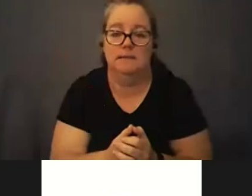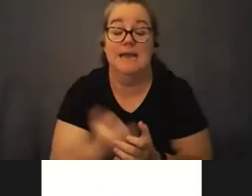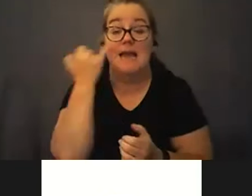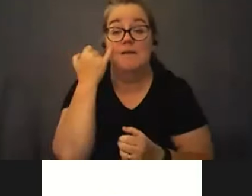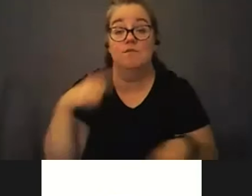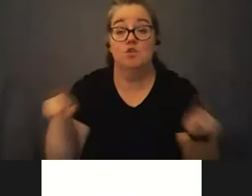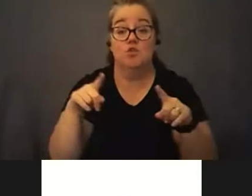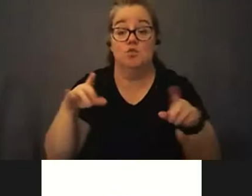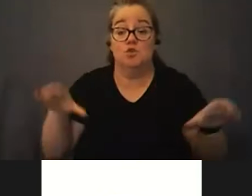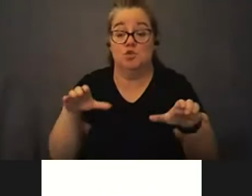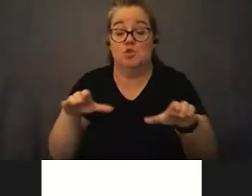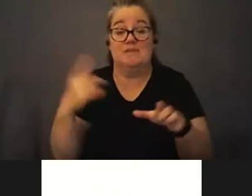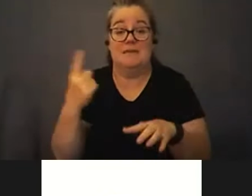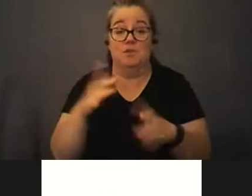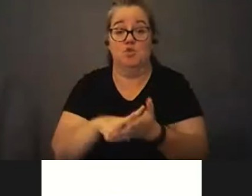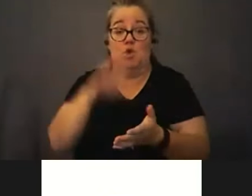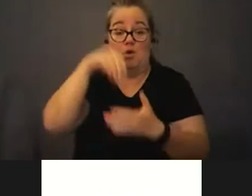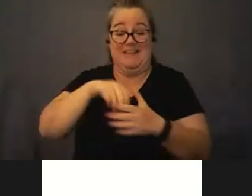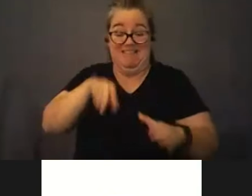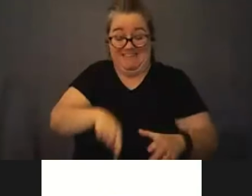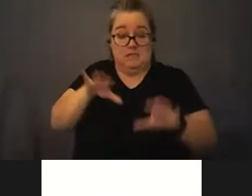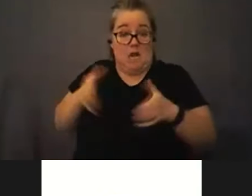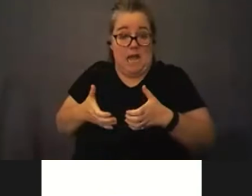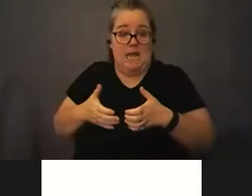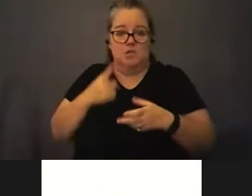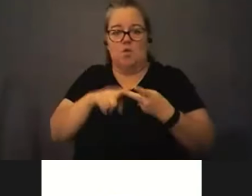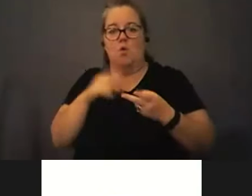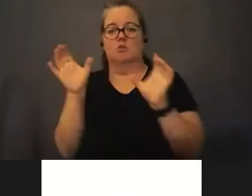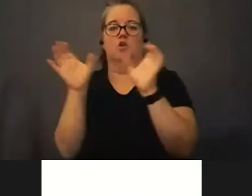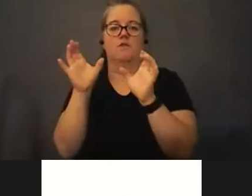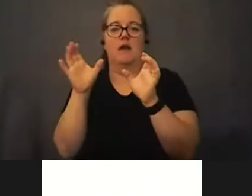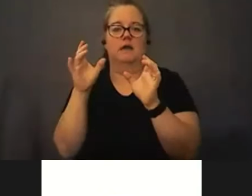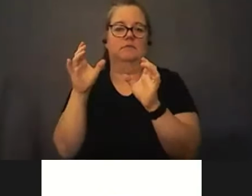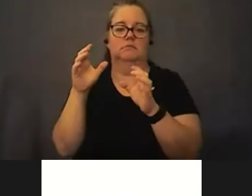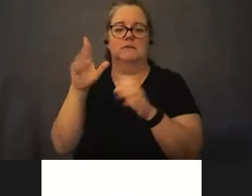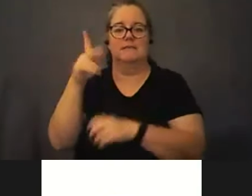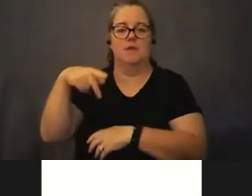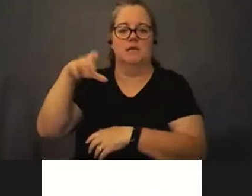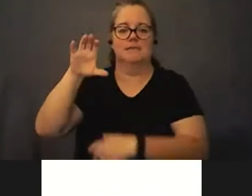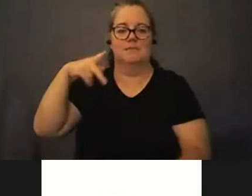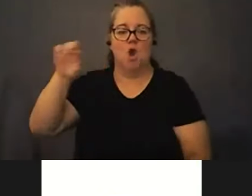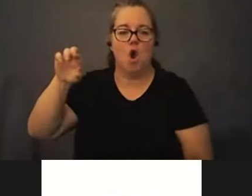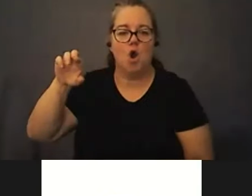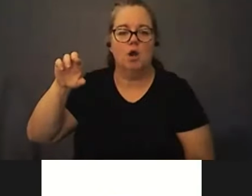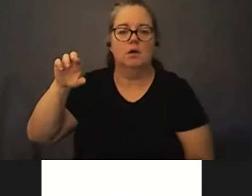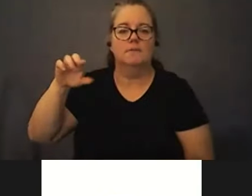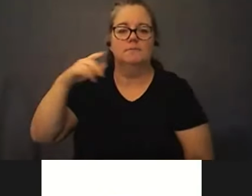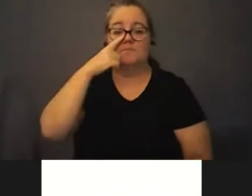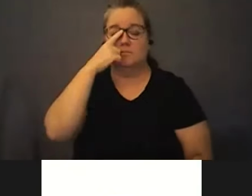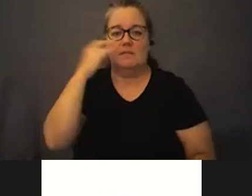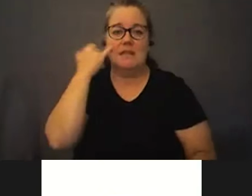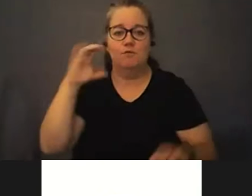you learned in this webinar, or again, like I said, if you take the course and you're CPR certified, as long as you're doing first aid